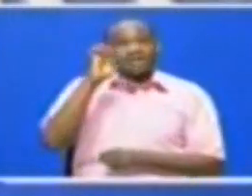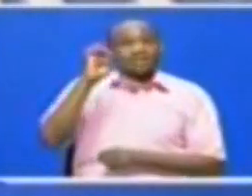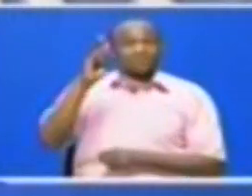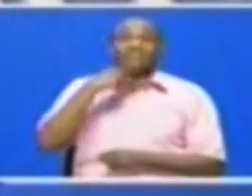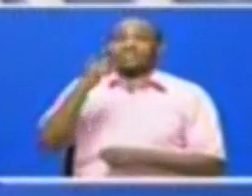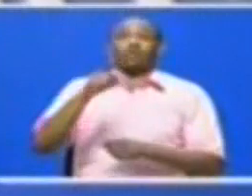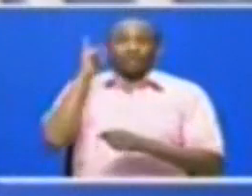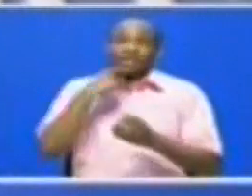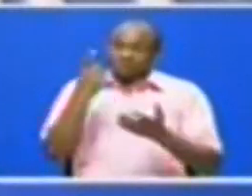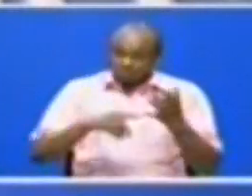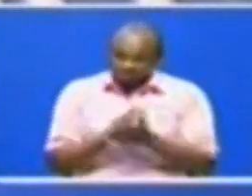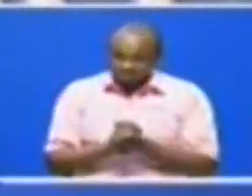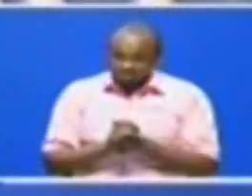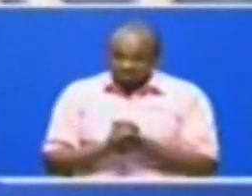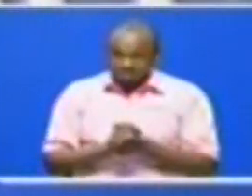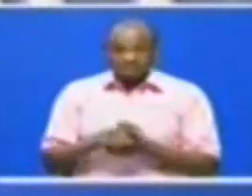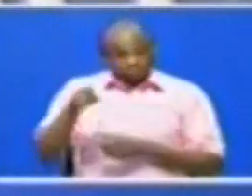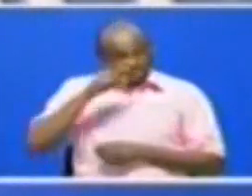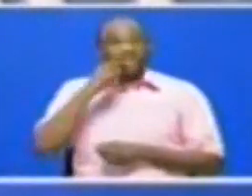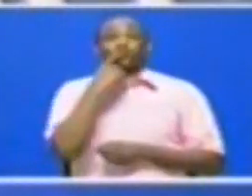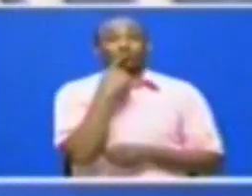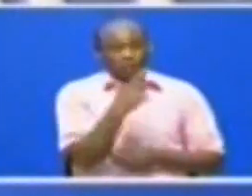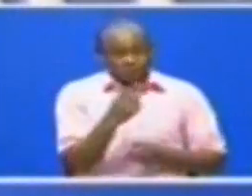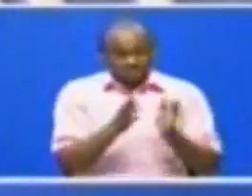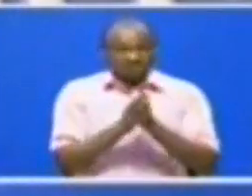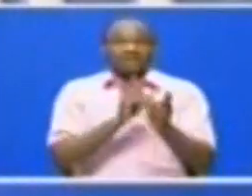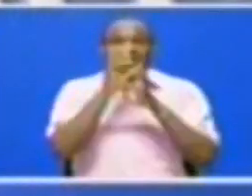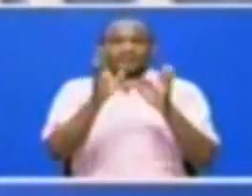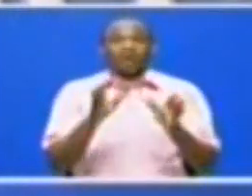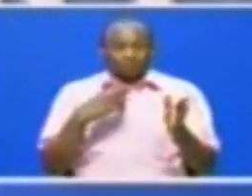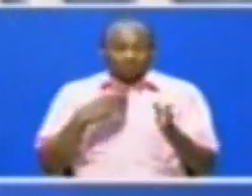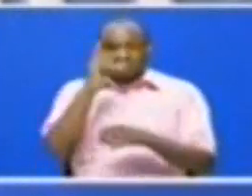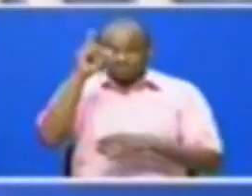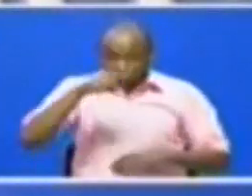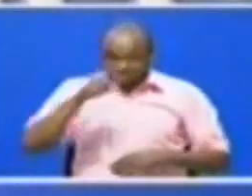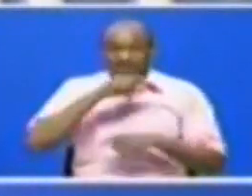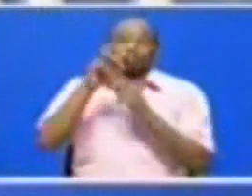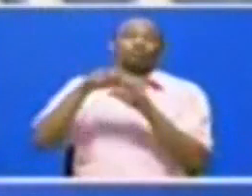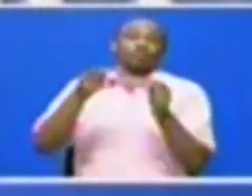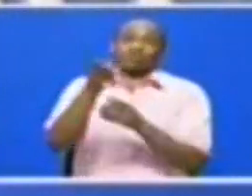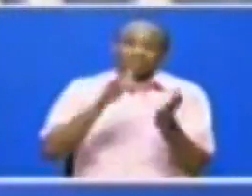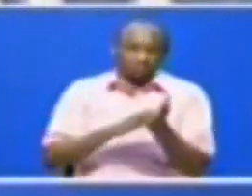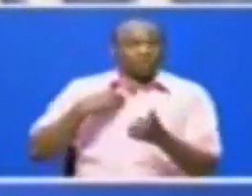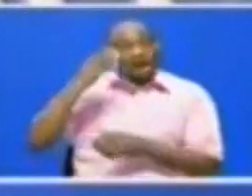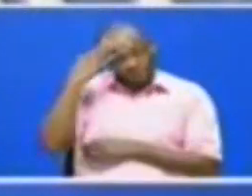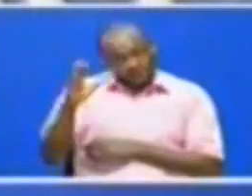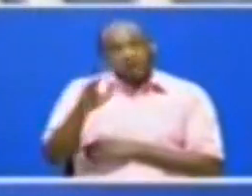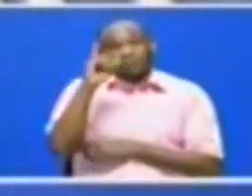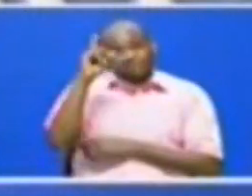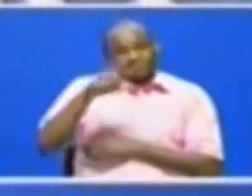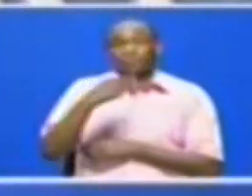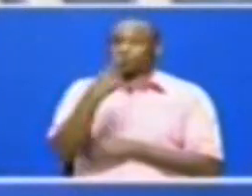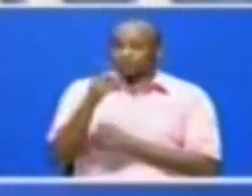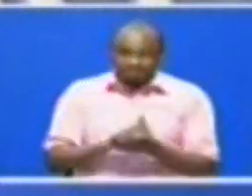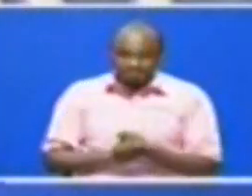yes, that came to our attention. We notified the Director of Public Prosecution to look into the matter. We are aware that the Director of Public